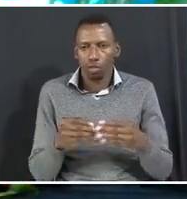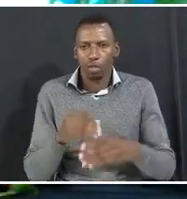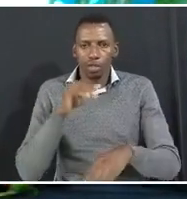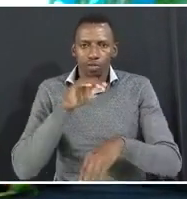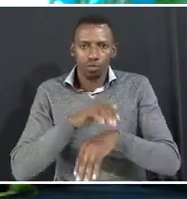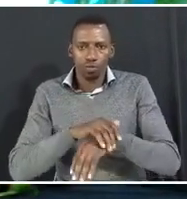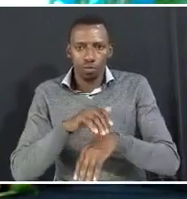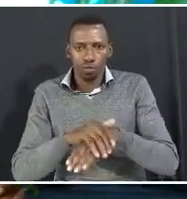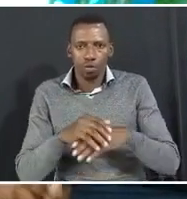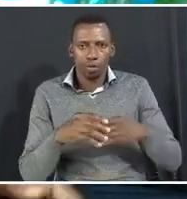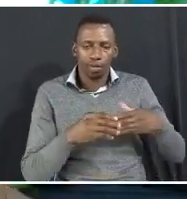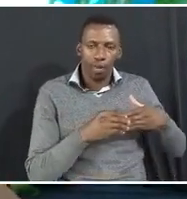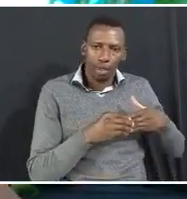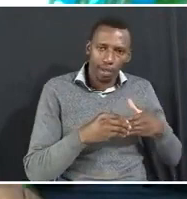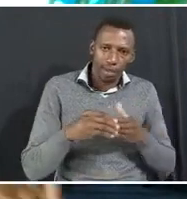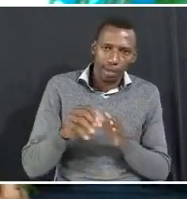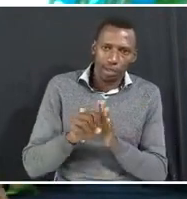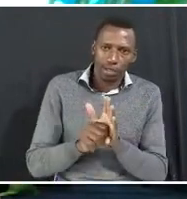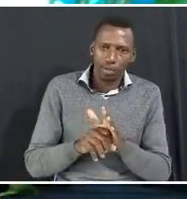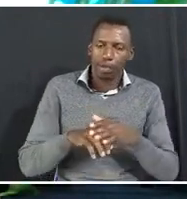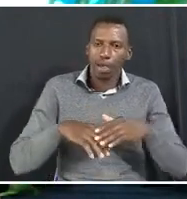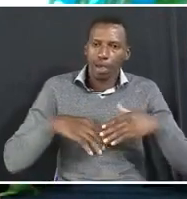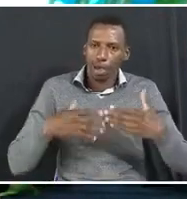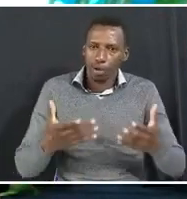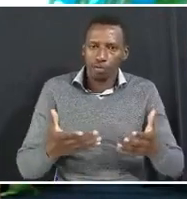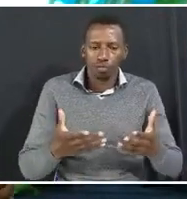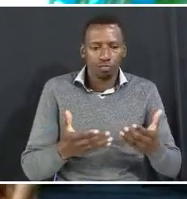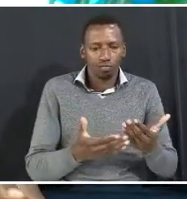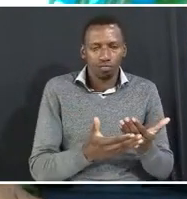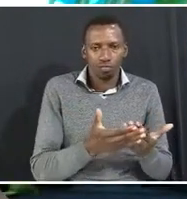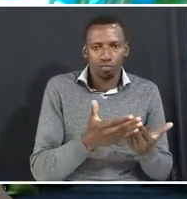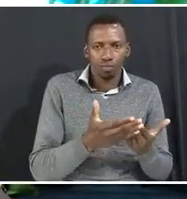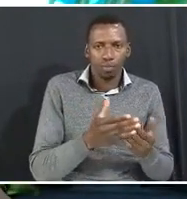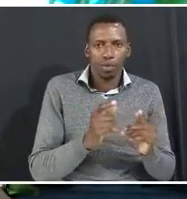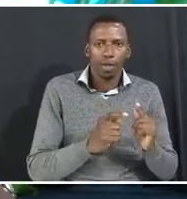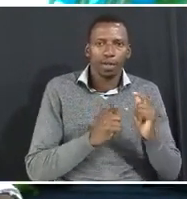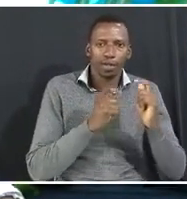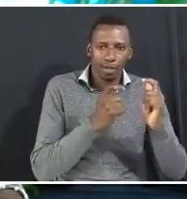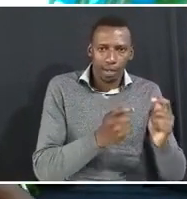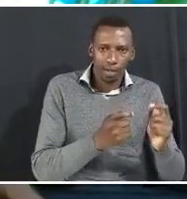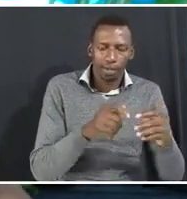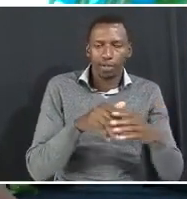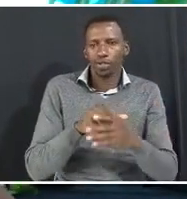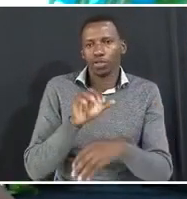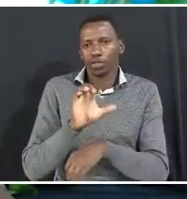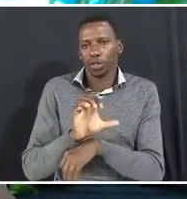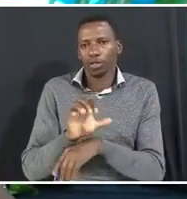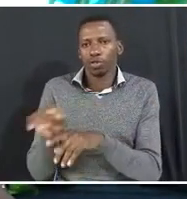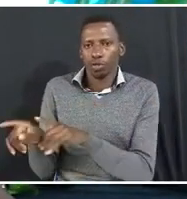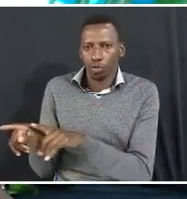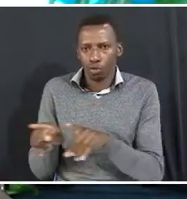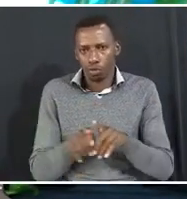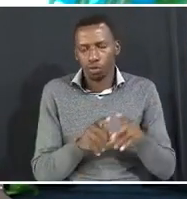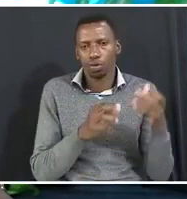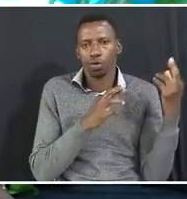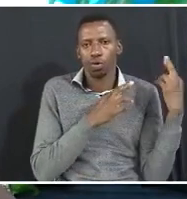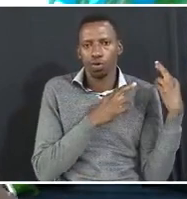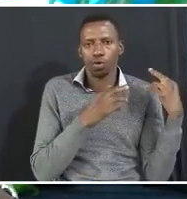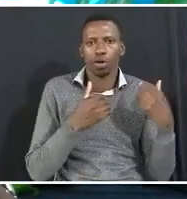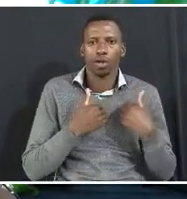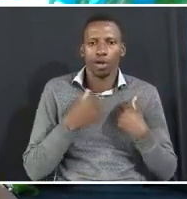in terms of nurturing talent in the church. They have also a role of